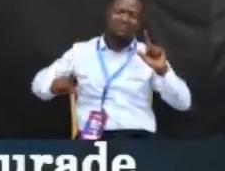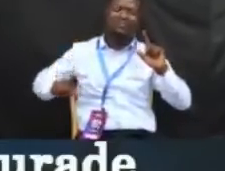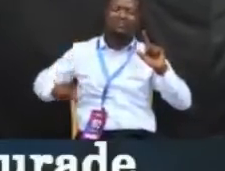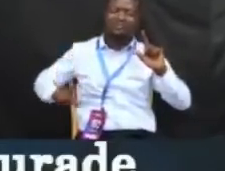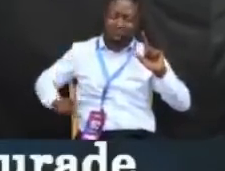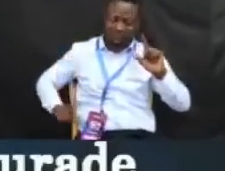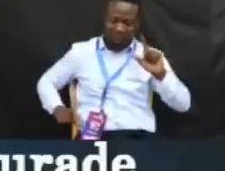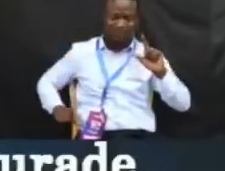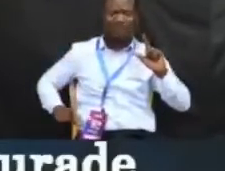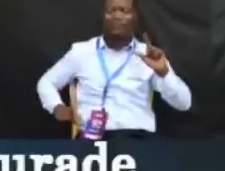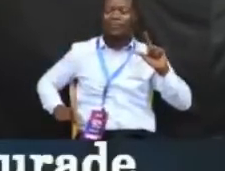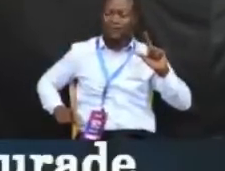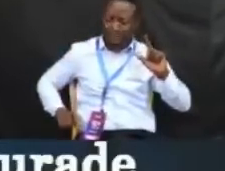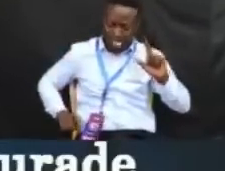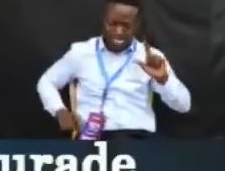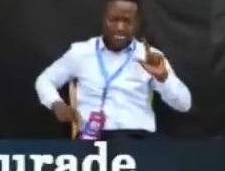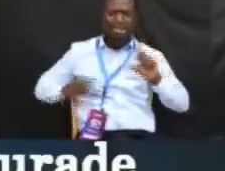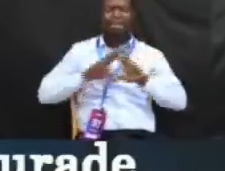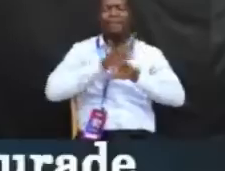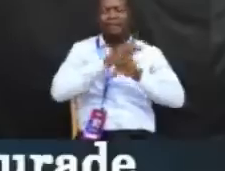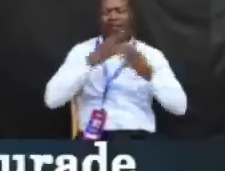a name. Jesus.